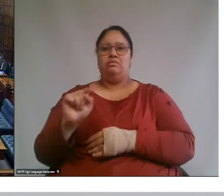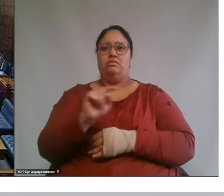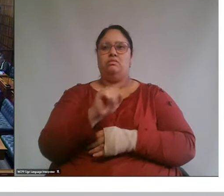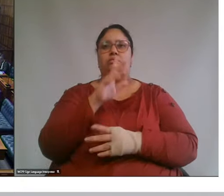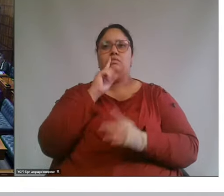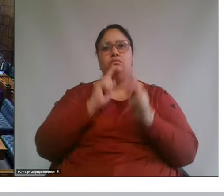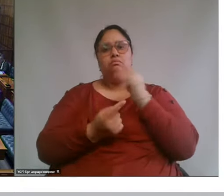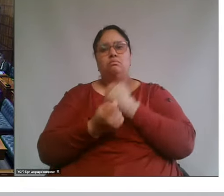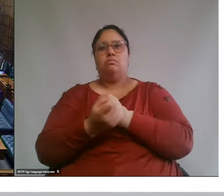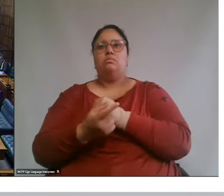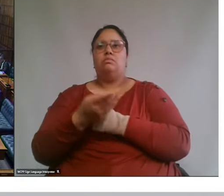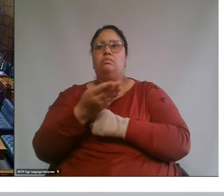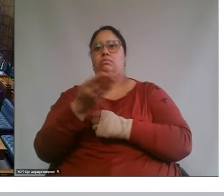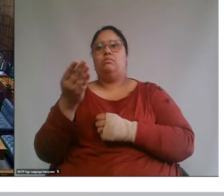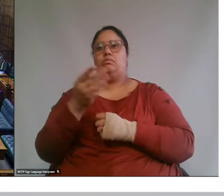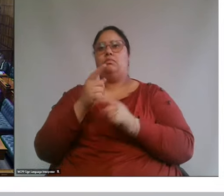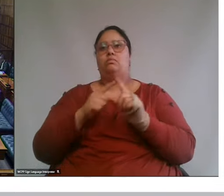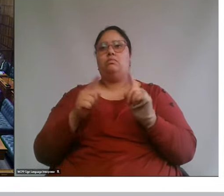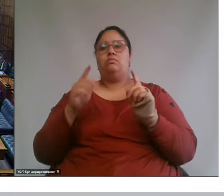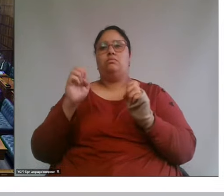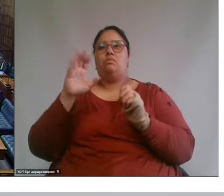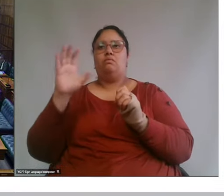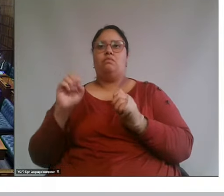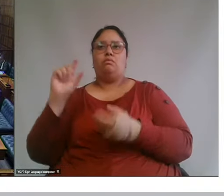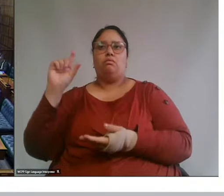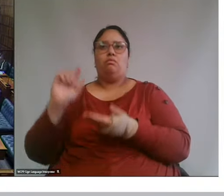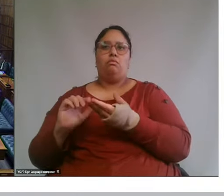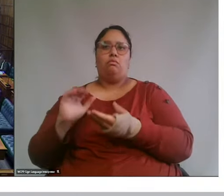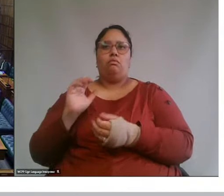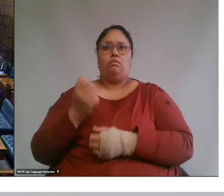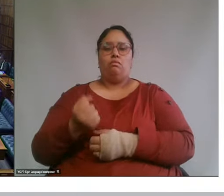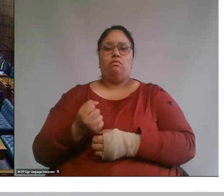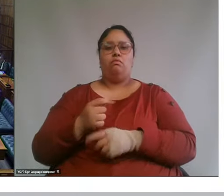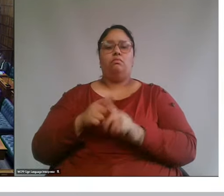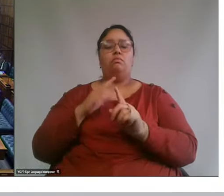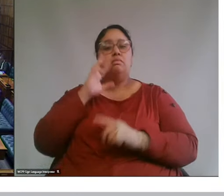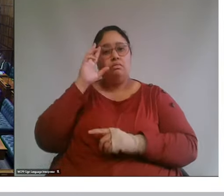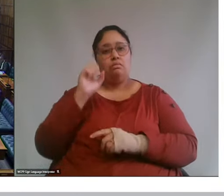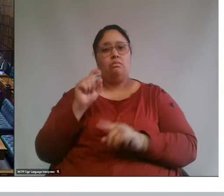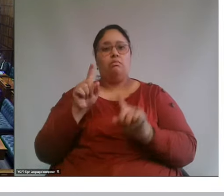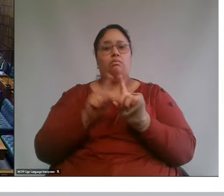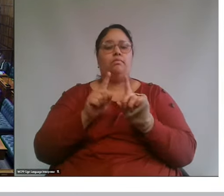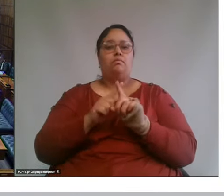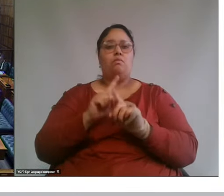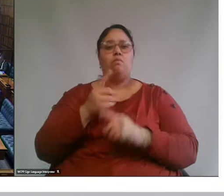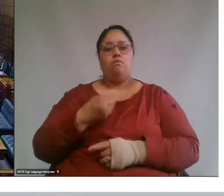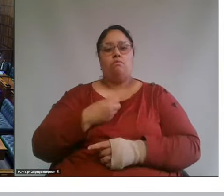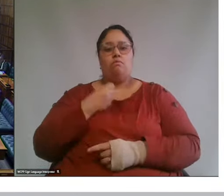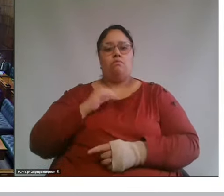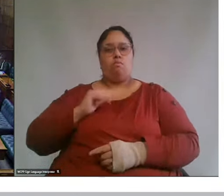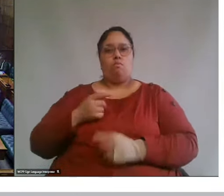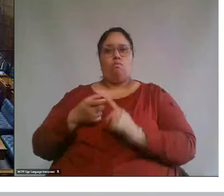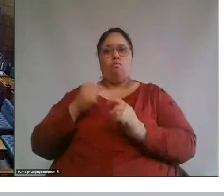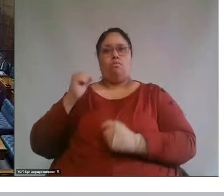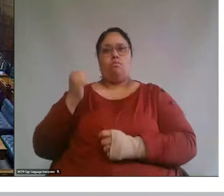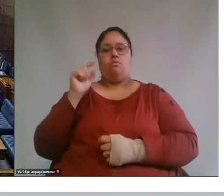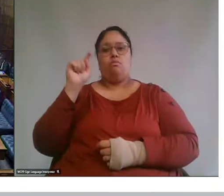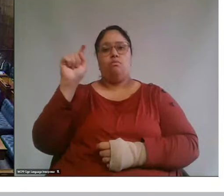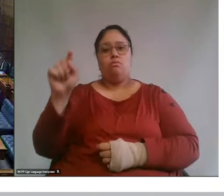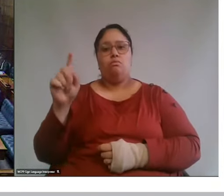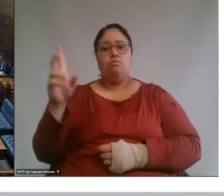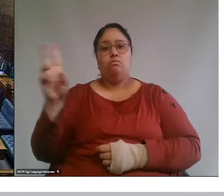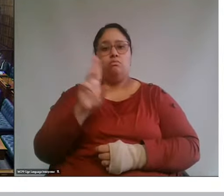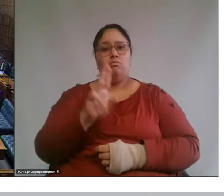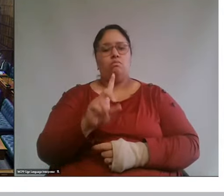peaching there than South Africans um and I remember there was one young lady was from stellin Bosch who